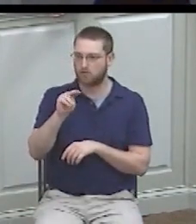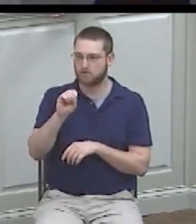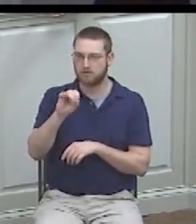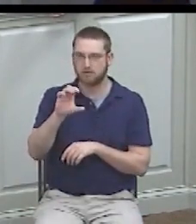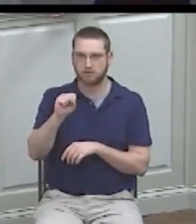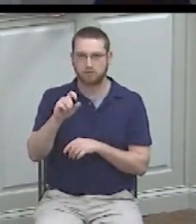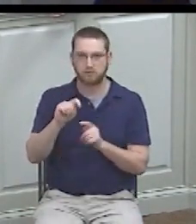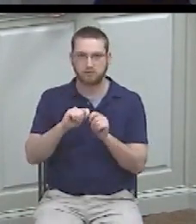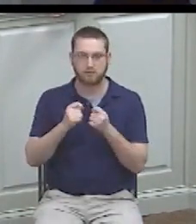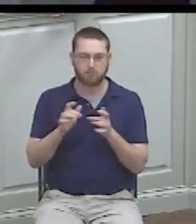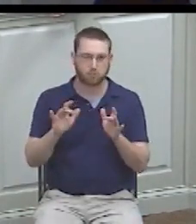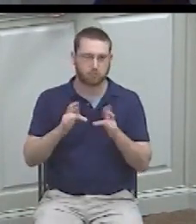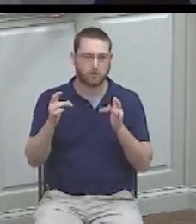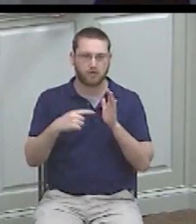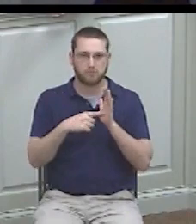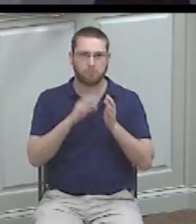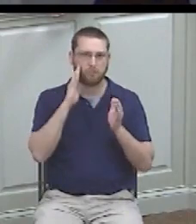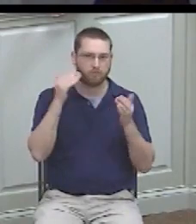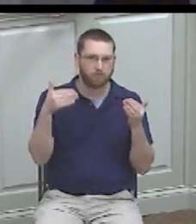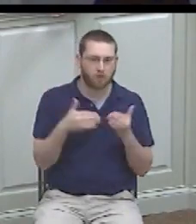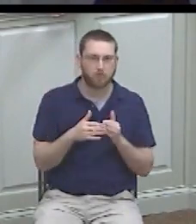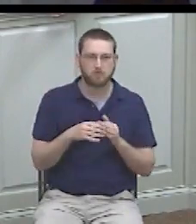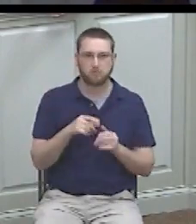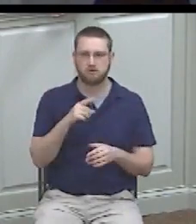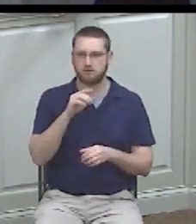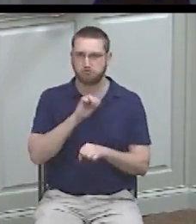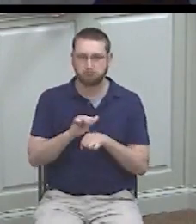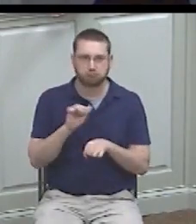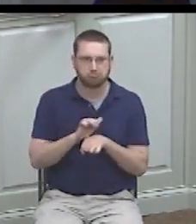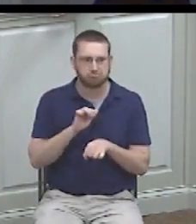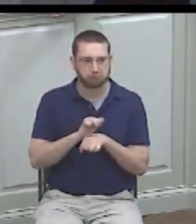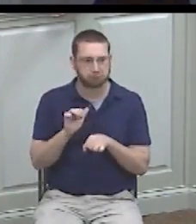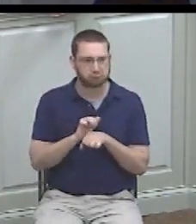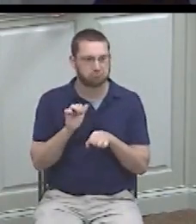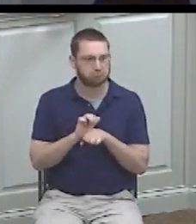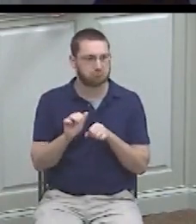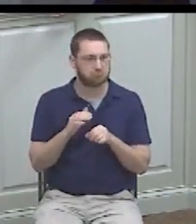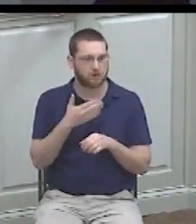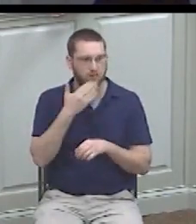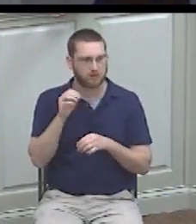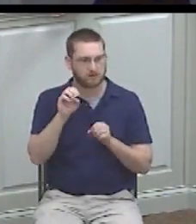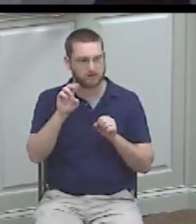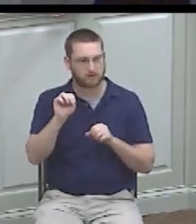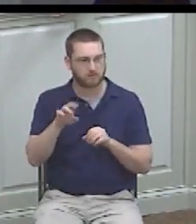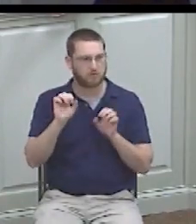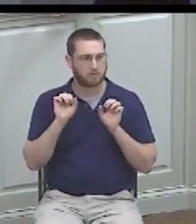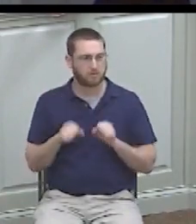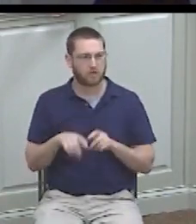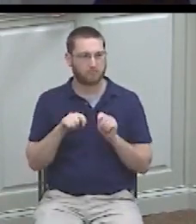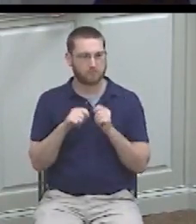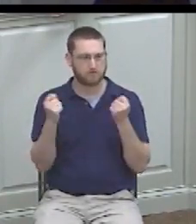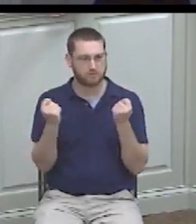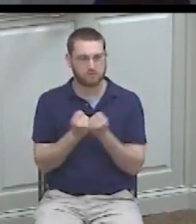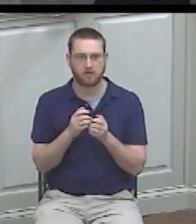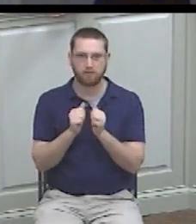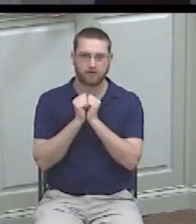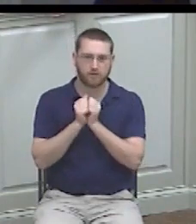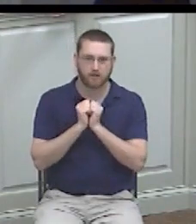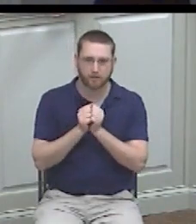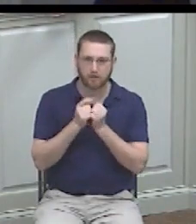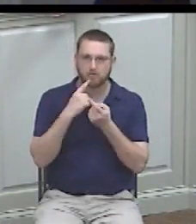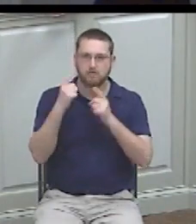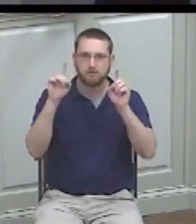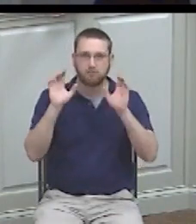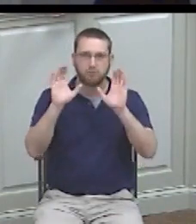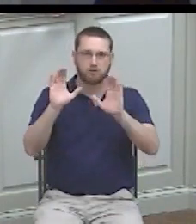shining examples of focus and dedication to be the best they can be as a team, coming together to accomplish great things, they are to be